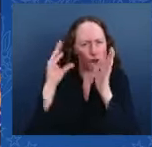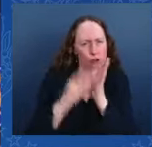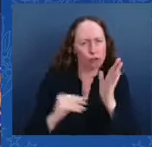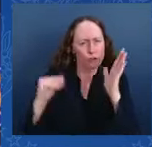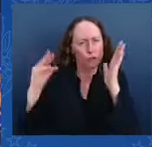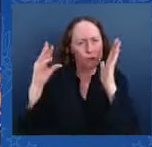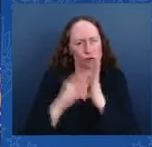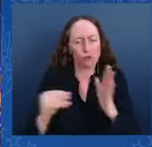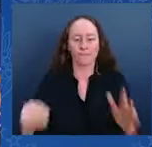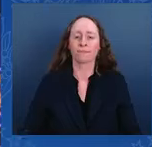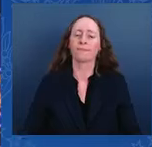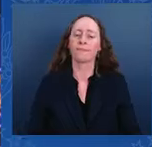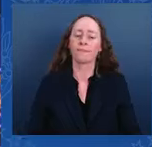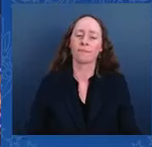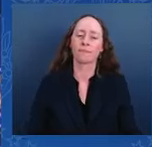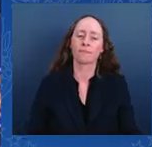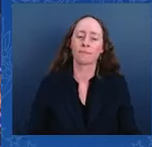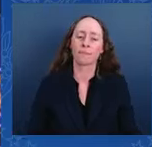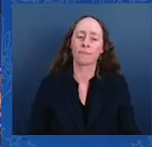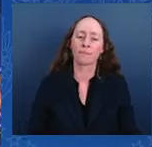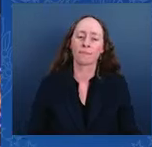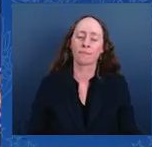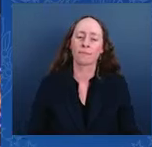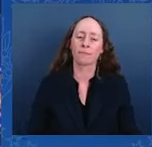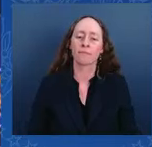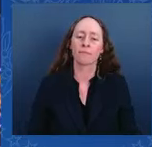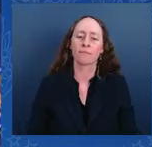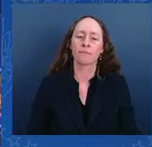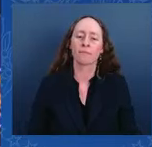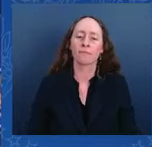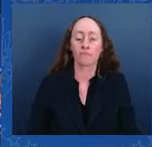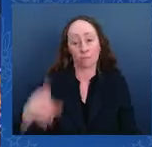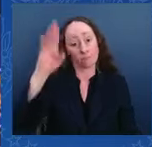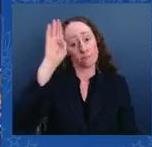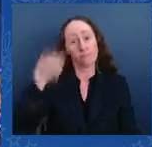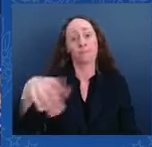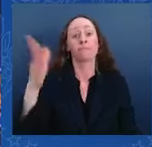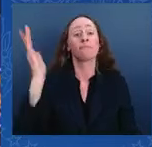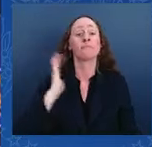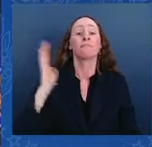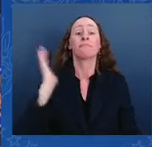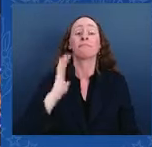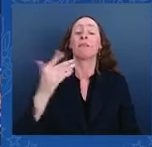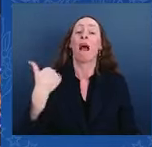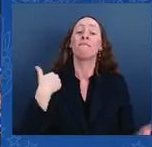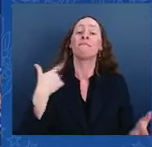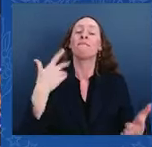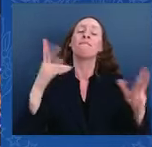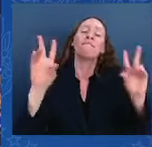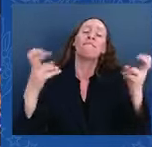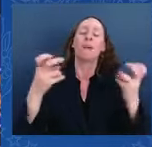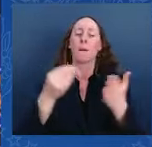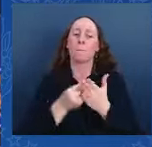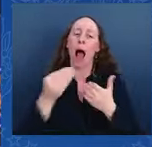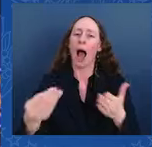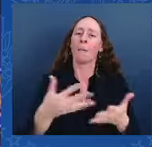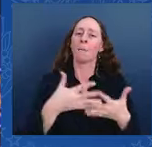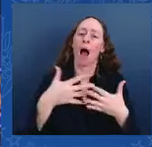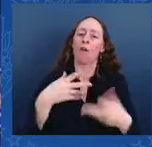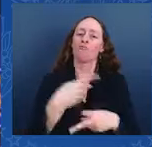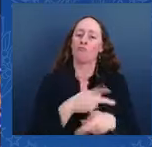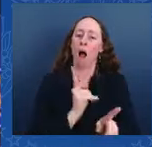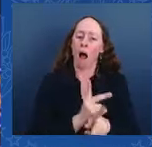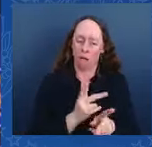By that, it is, look, the way it works, supposed to work, from back in the 30s, when they were trying to bust unions or prevent them